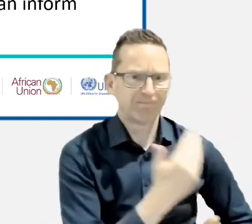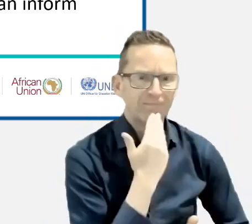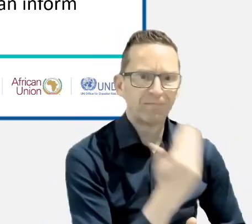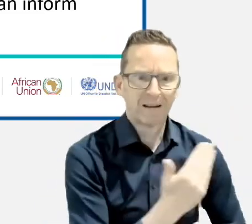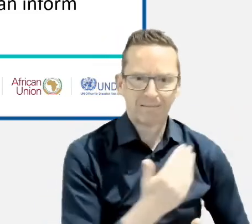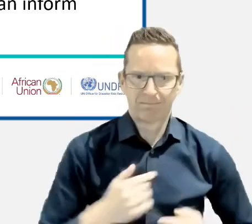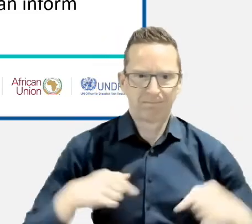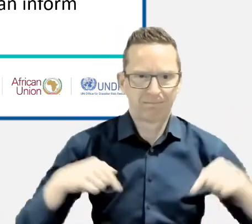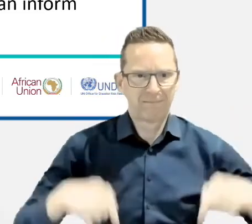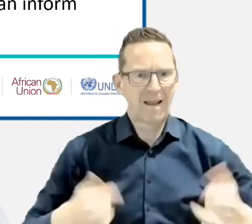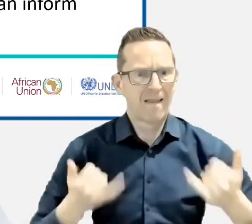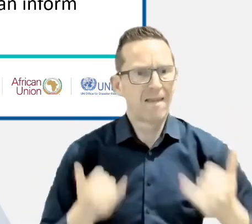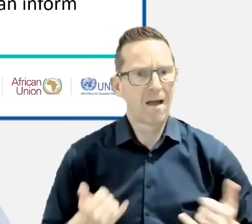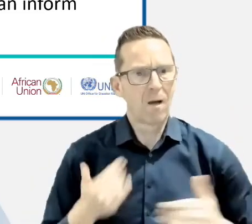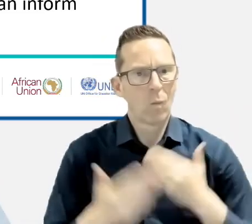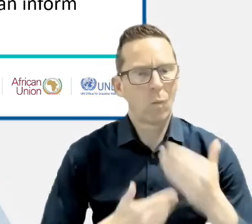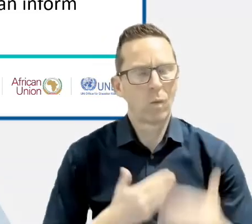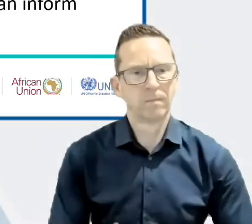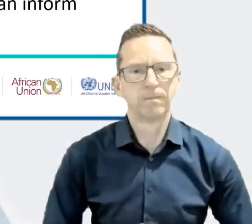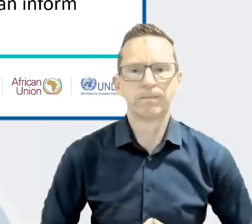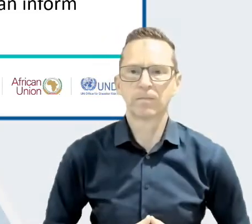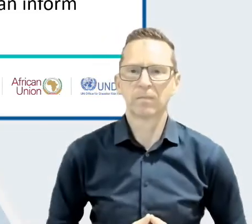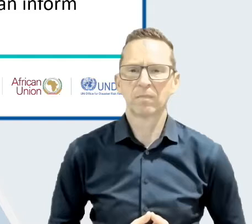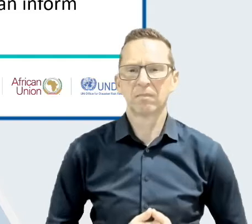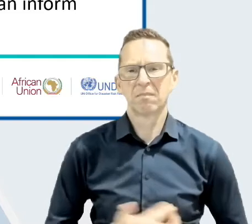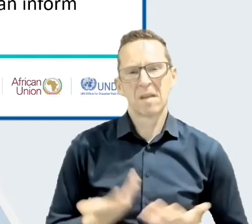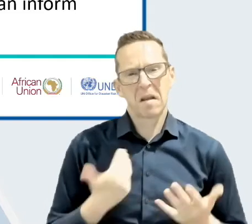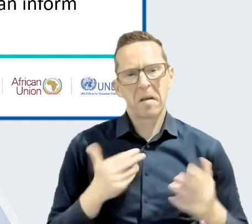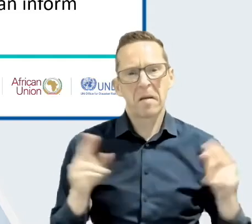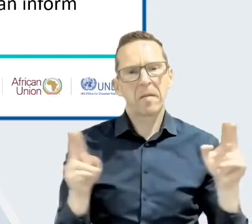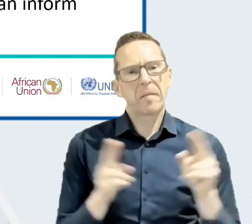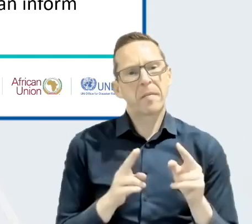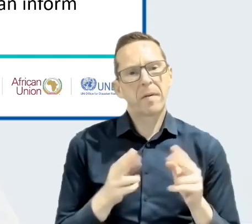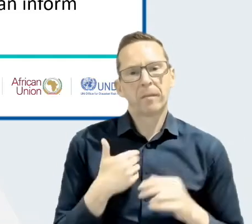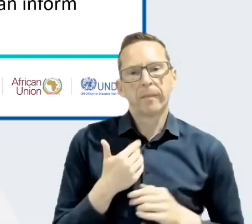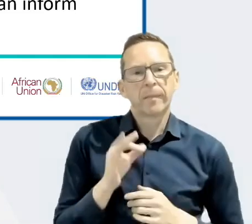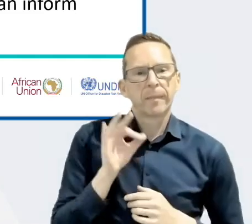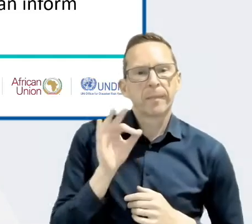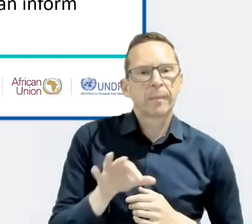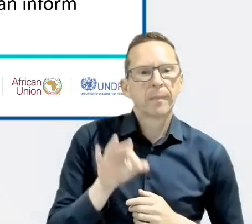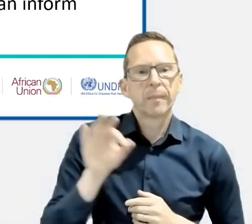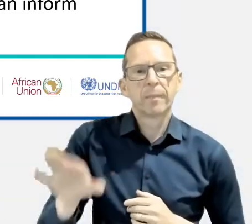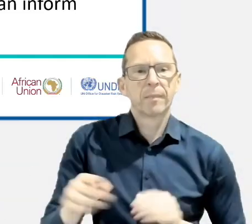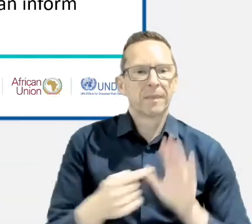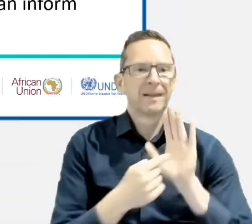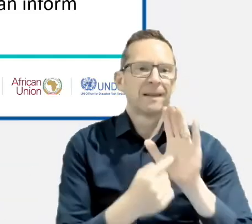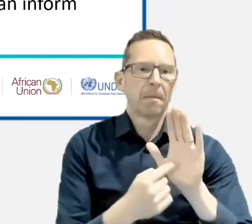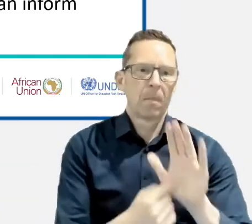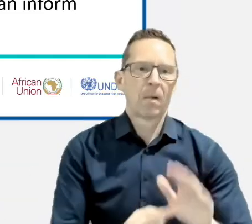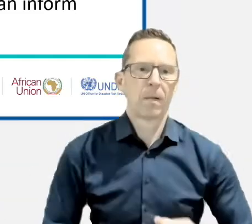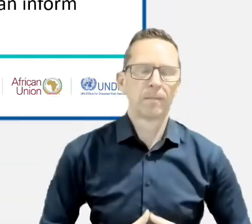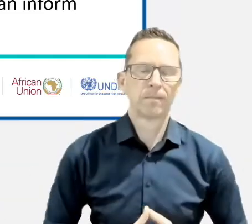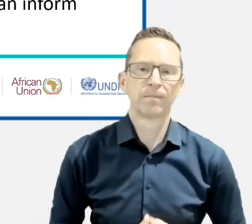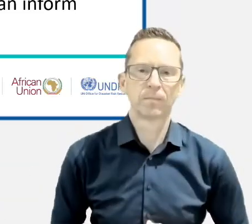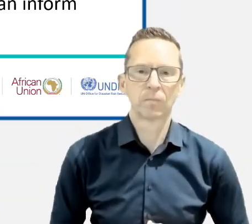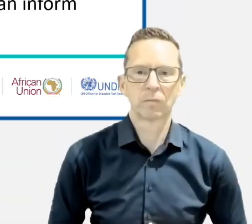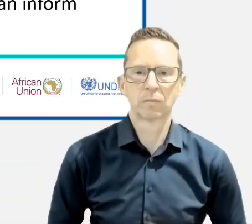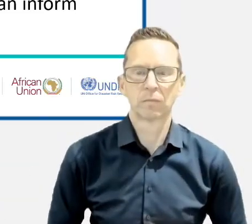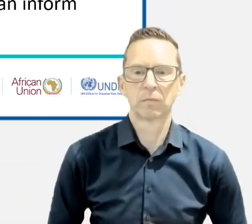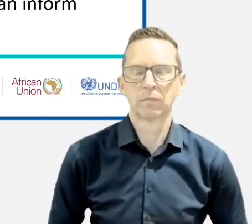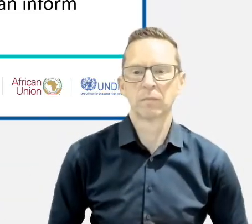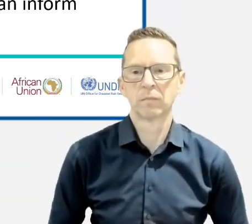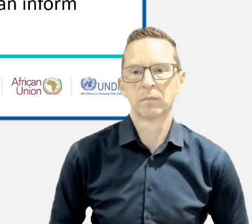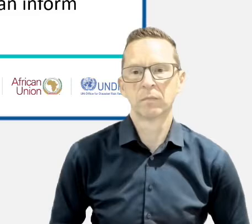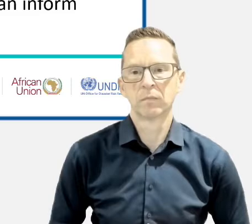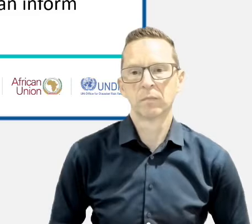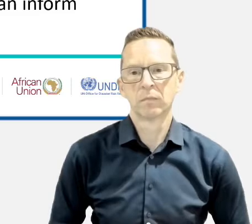just to give you a couple of concrete examples. So in terms of having data that is publicly available, just